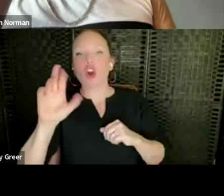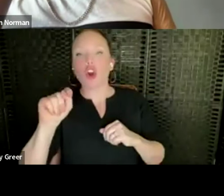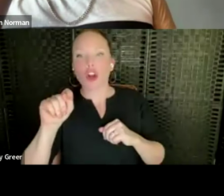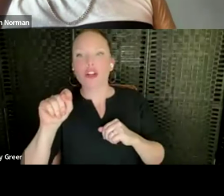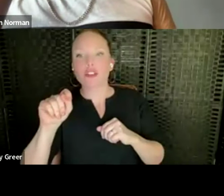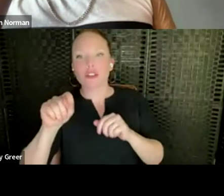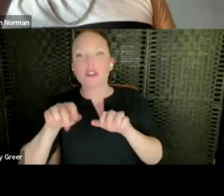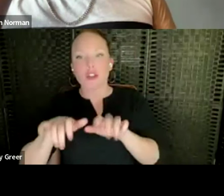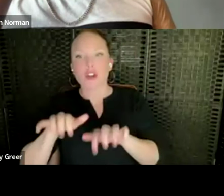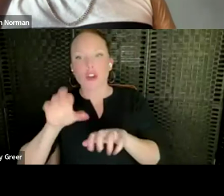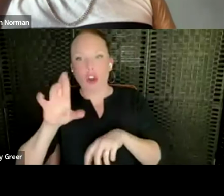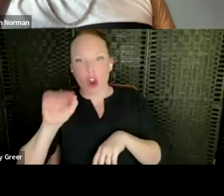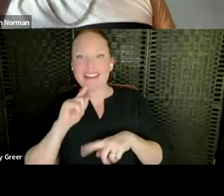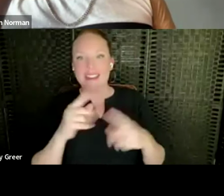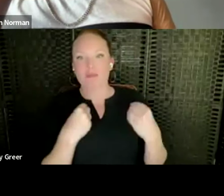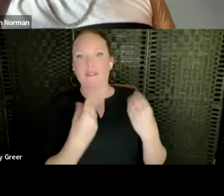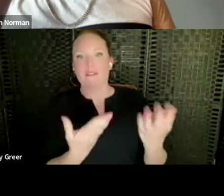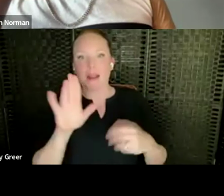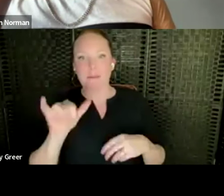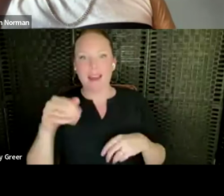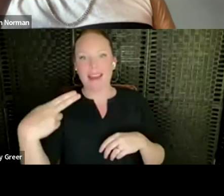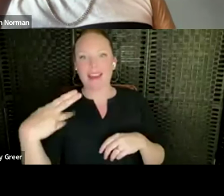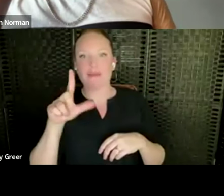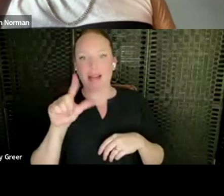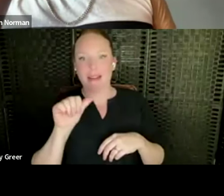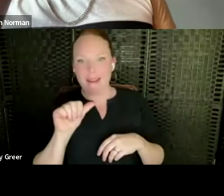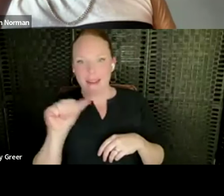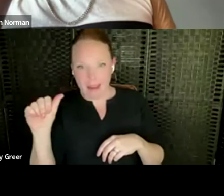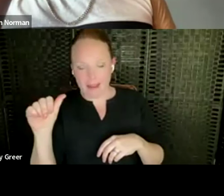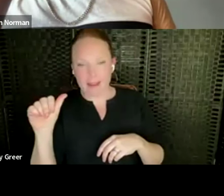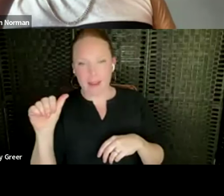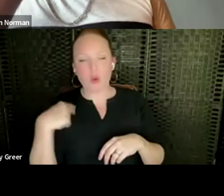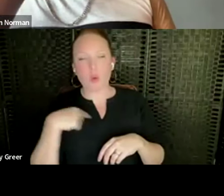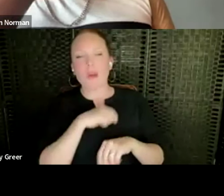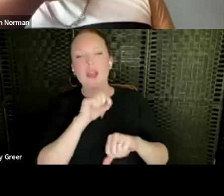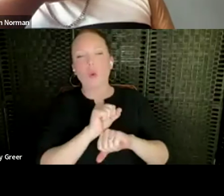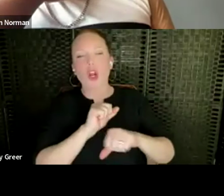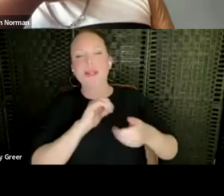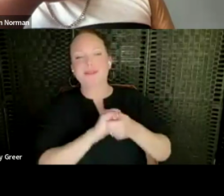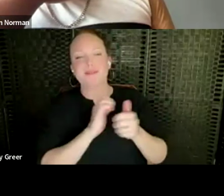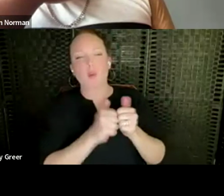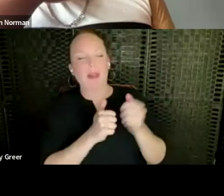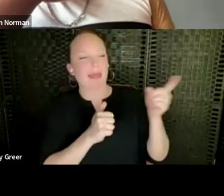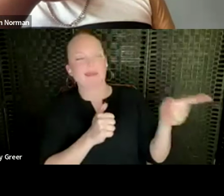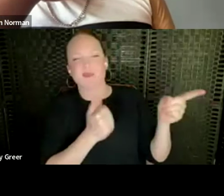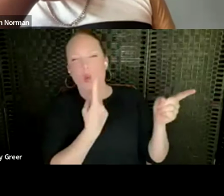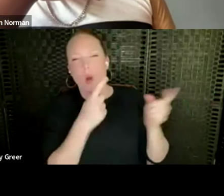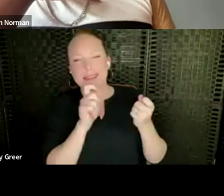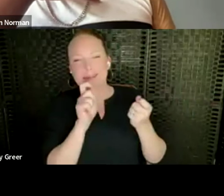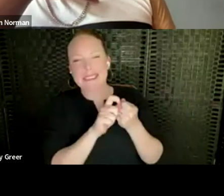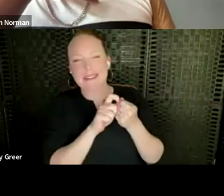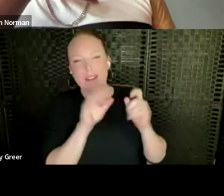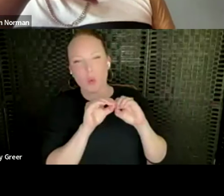CART crew is provided by HLAA. We work with us, with one particular